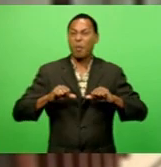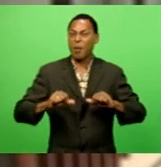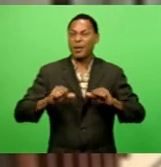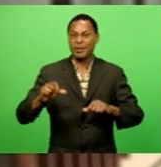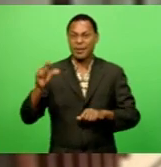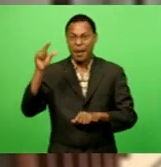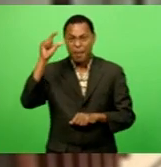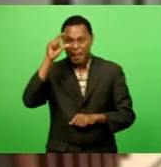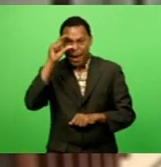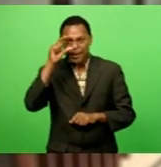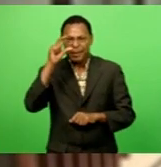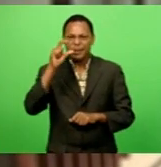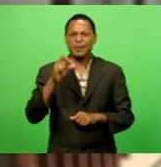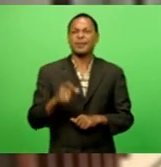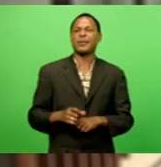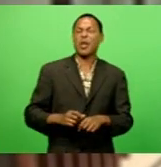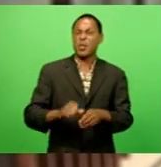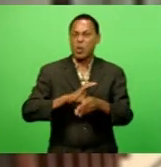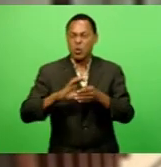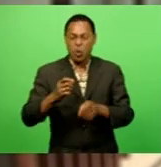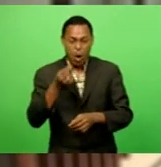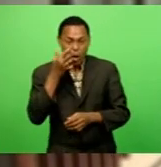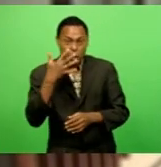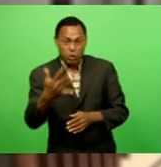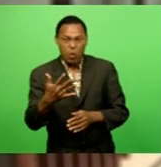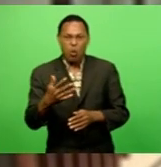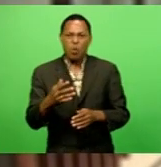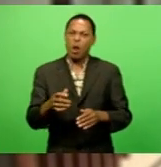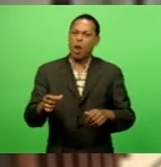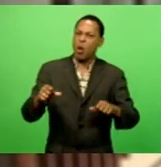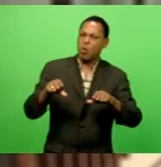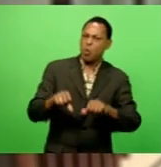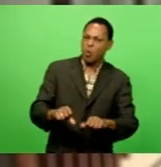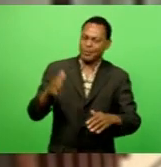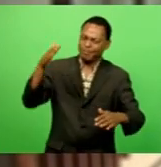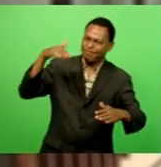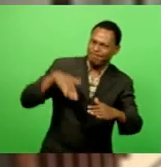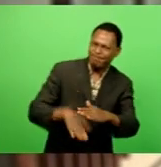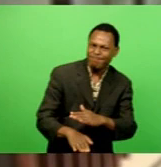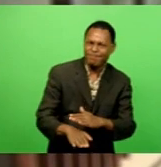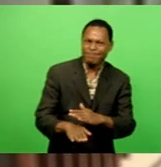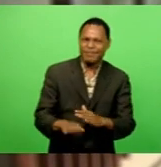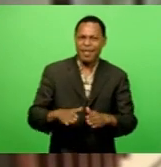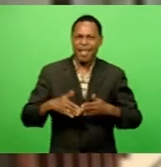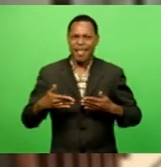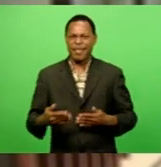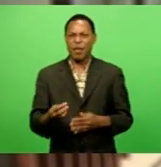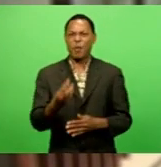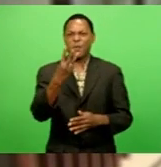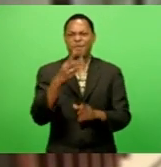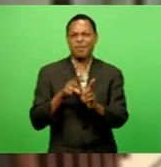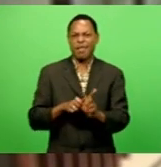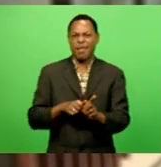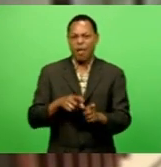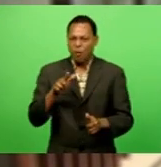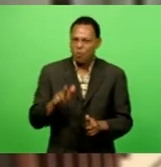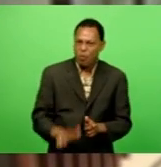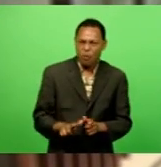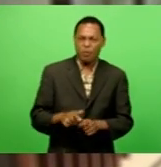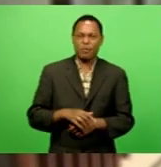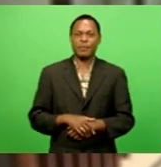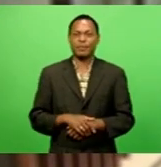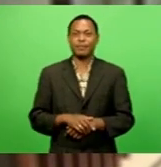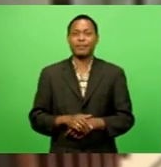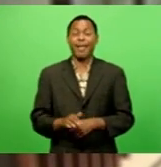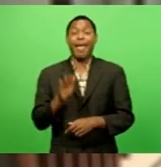US dollar showed losses against most major peers, declining for a third day and touching a 3-year low. Looking ahead, the Japanese